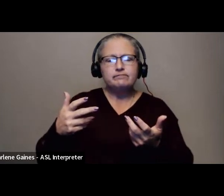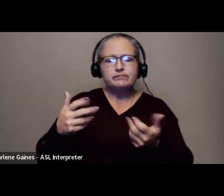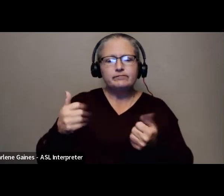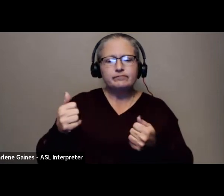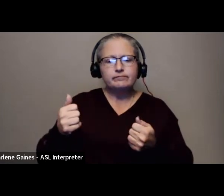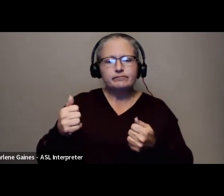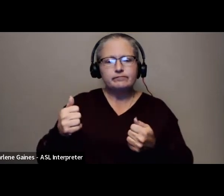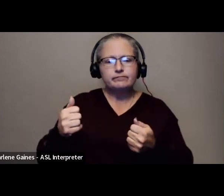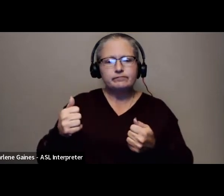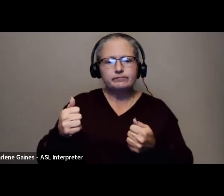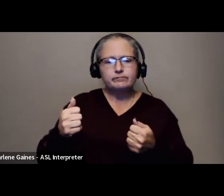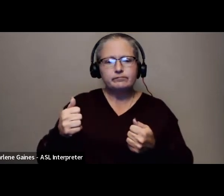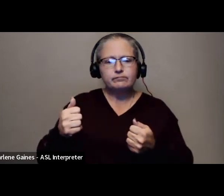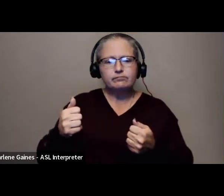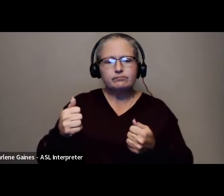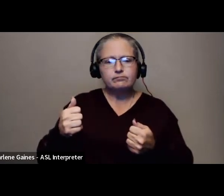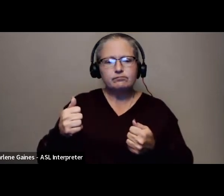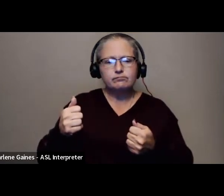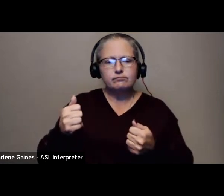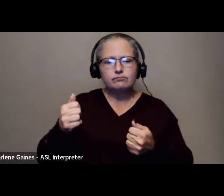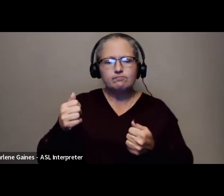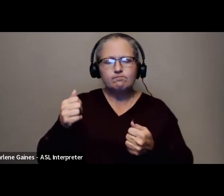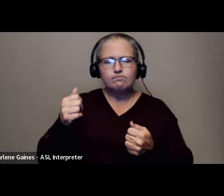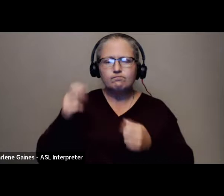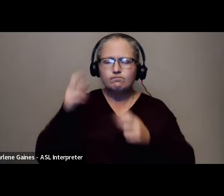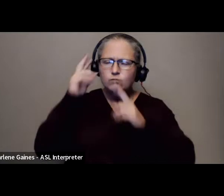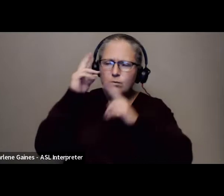to be mindful of each other,